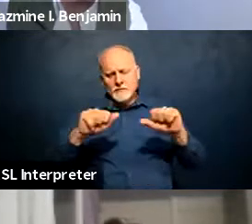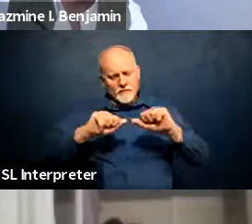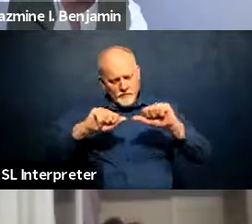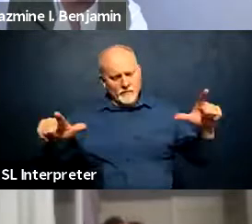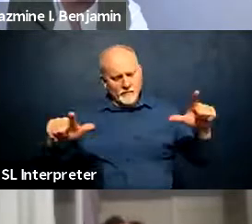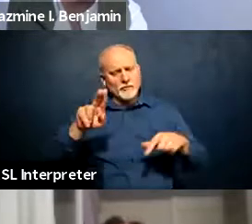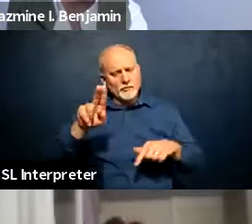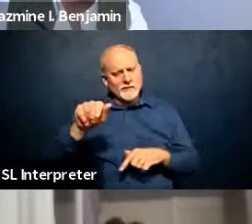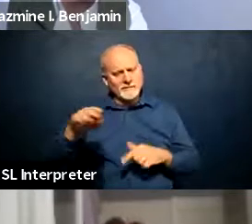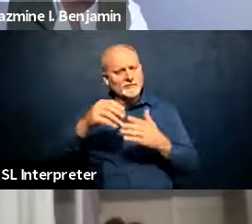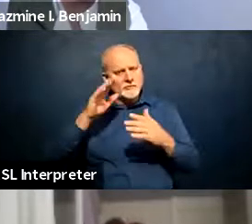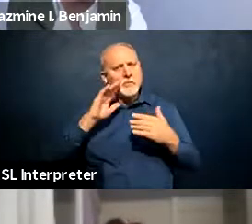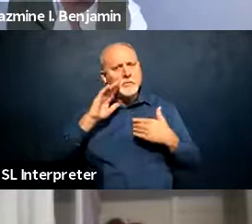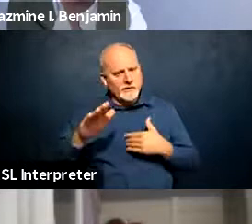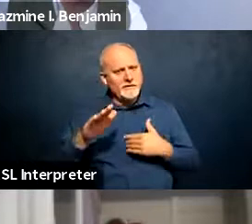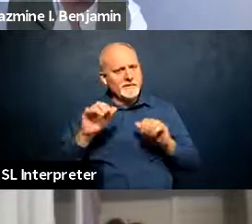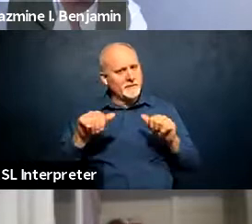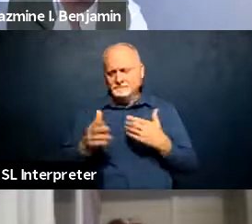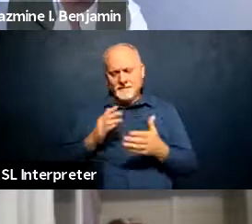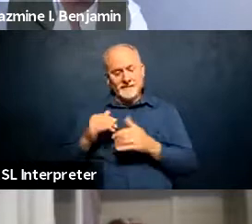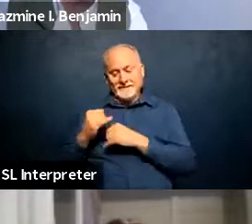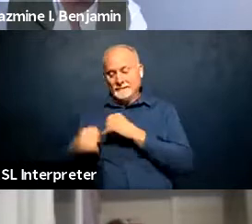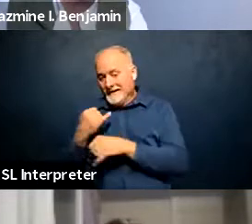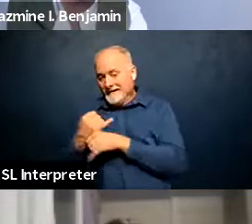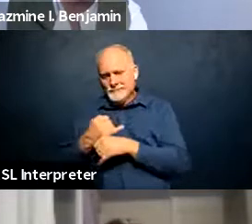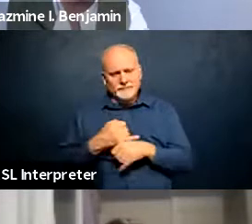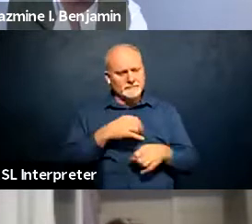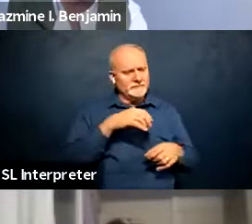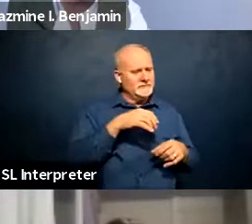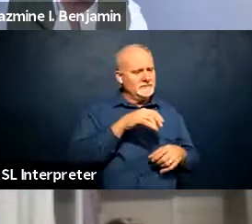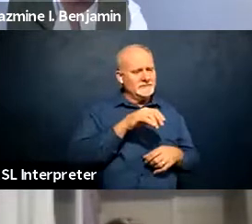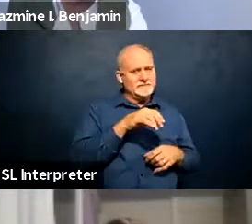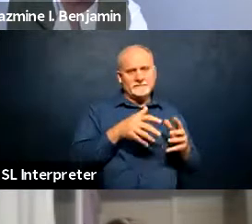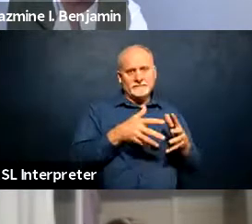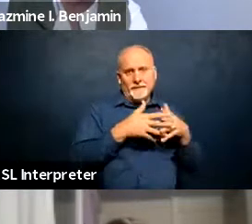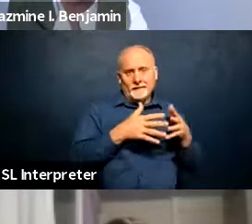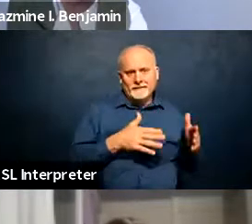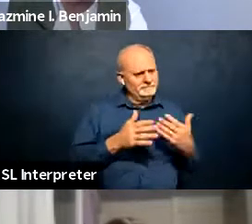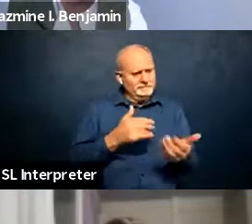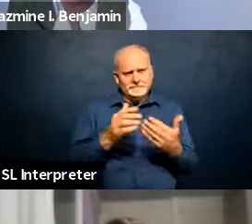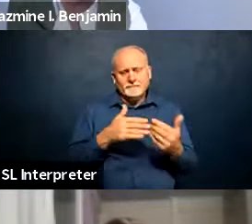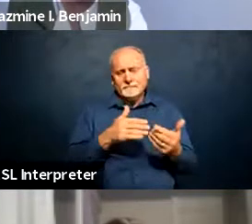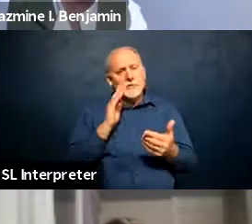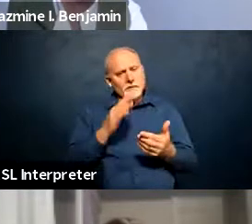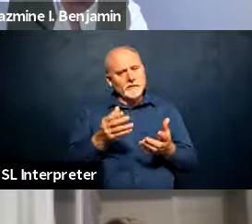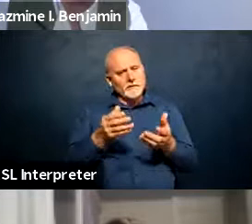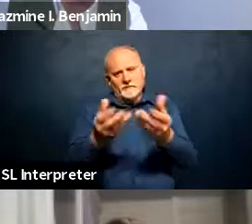when we get to that point in time. It won't matter whether or not you're an international or a domestic student. Yep.